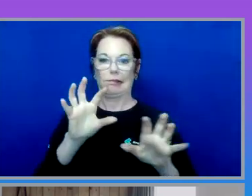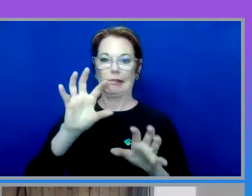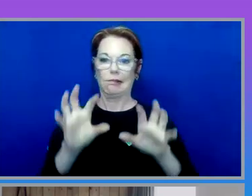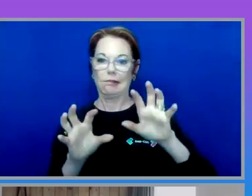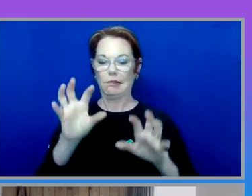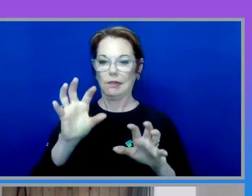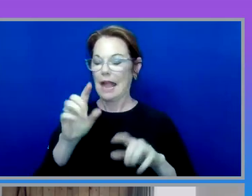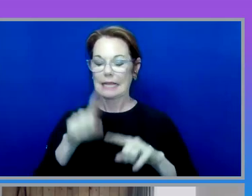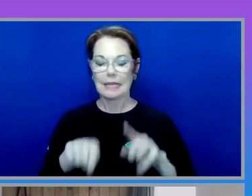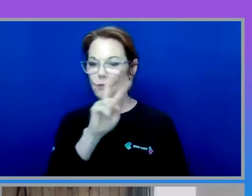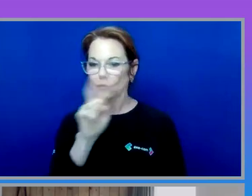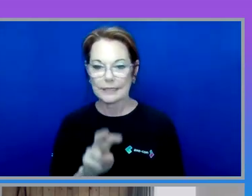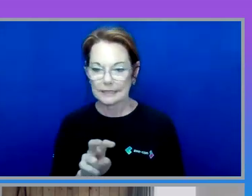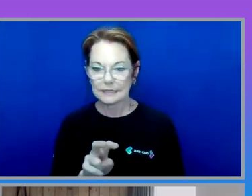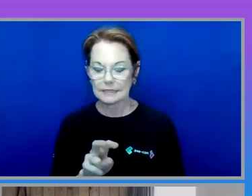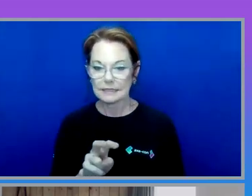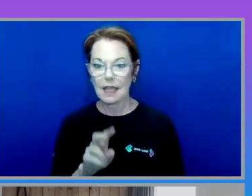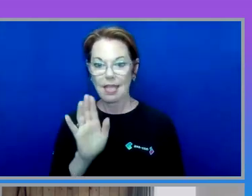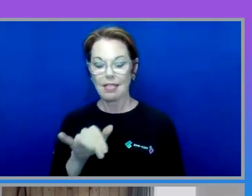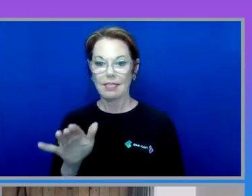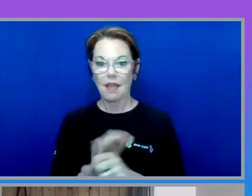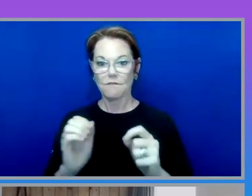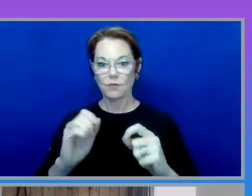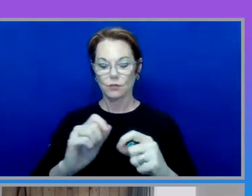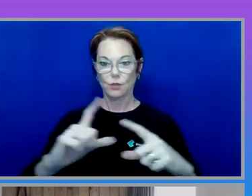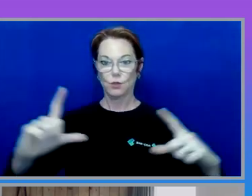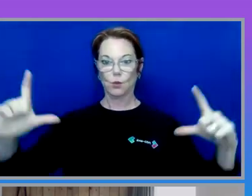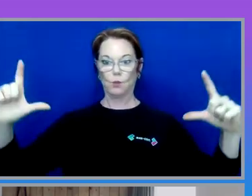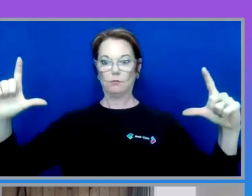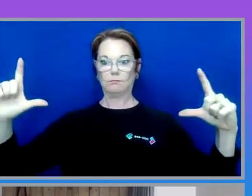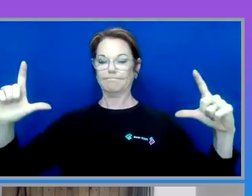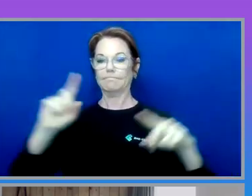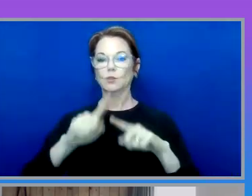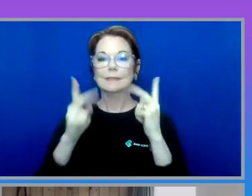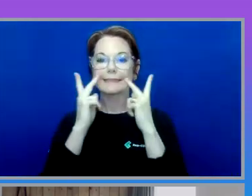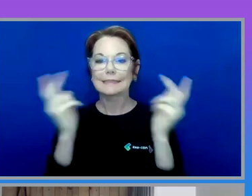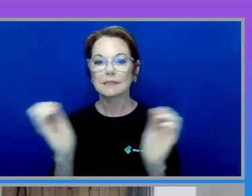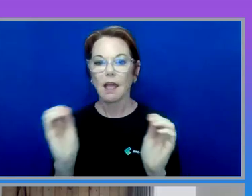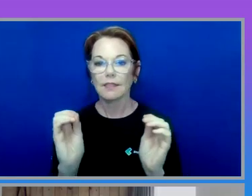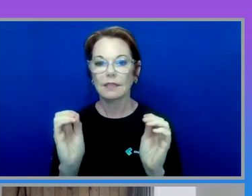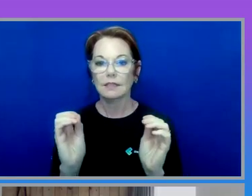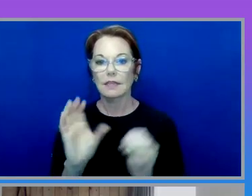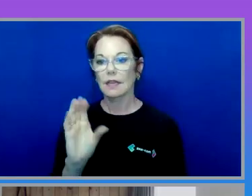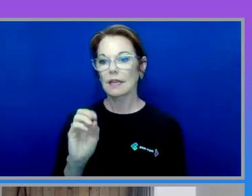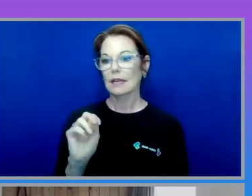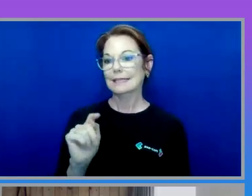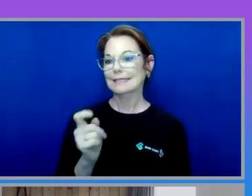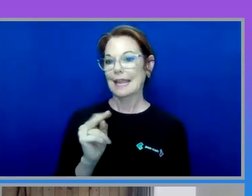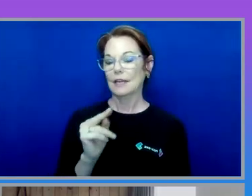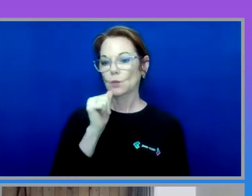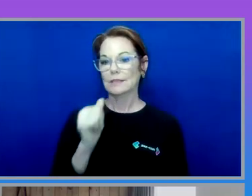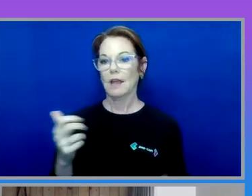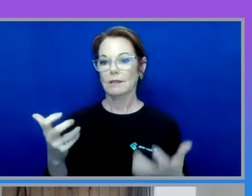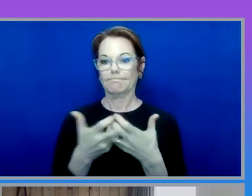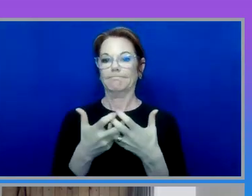and unreadable. And at full zoom, none of the content was visible. The container was not meeting the sizing needs of